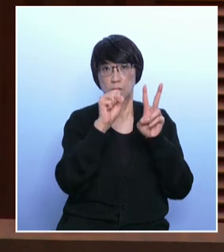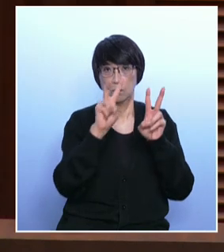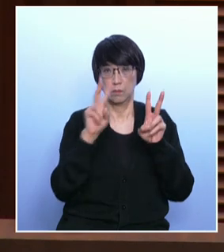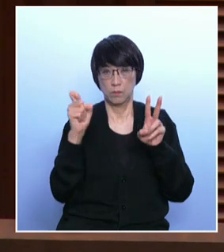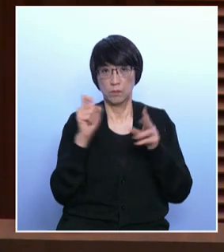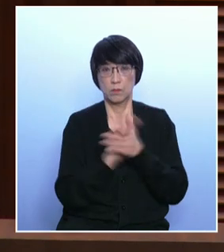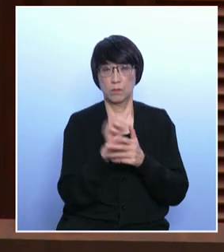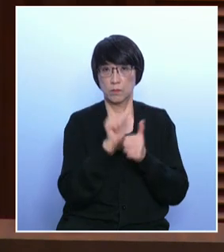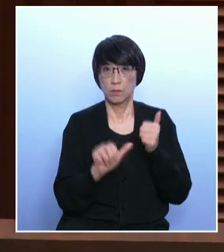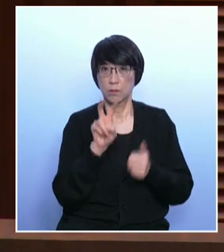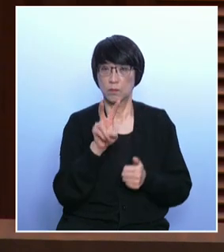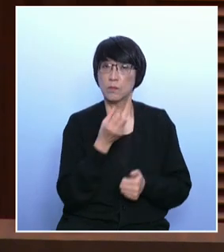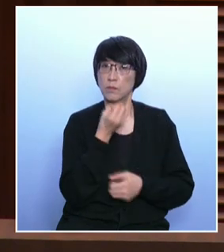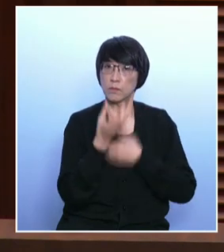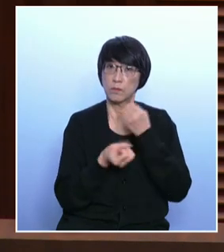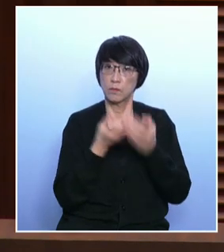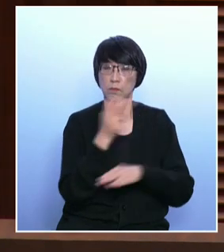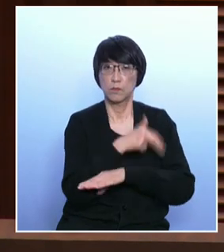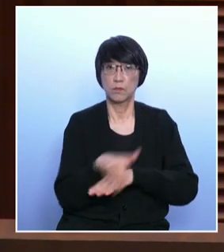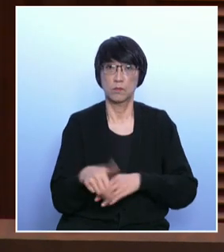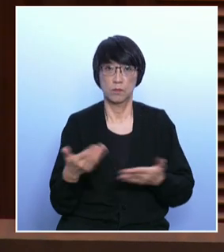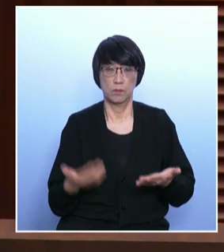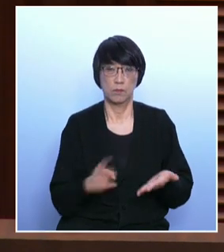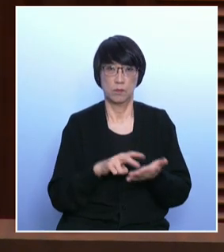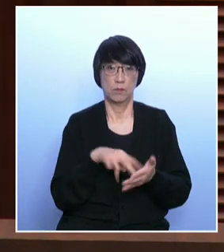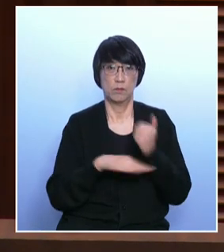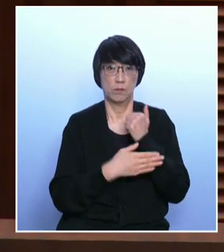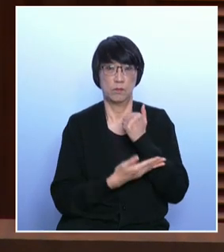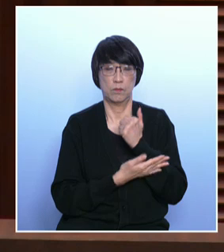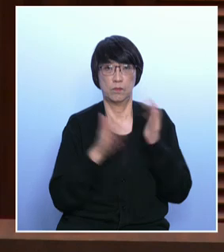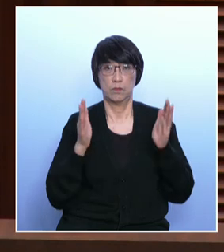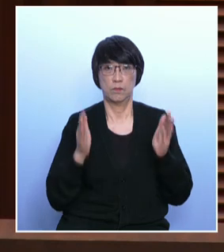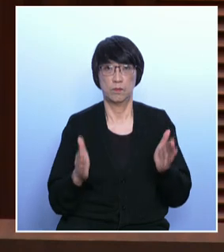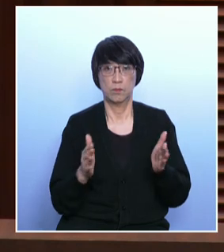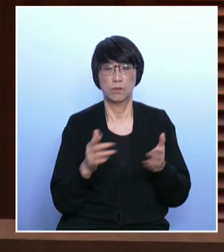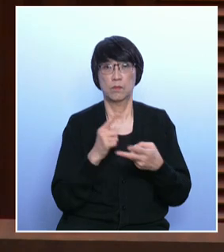The project is expected to be completed by 2029,